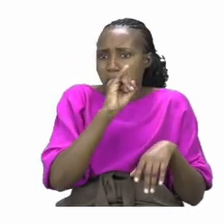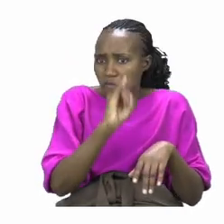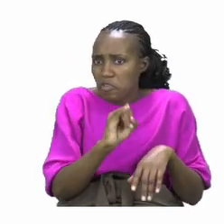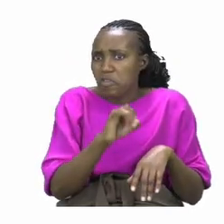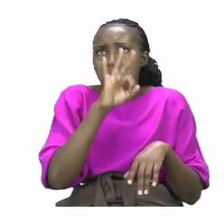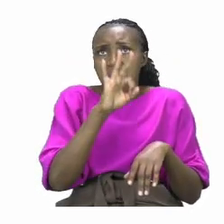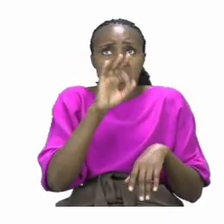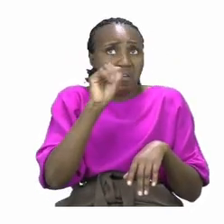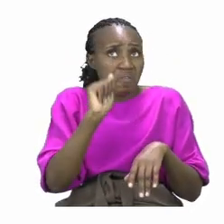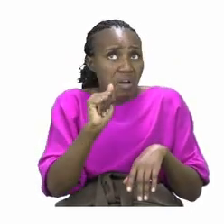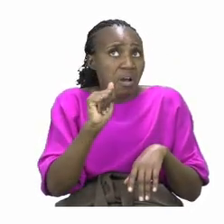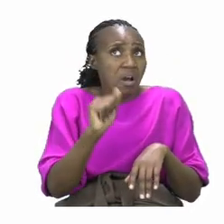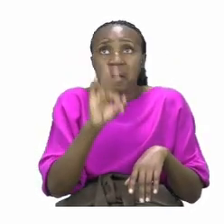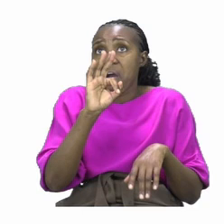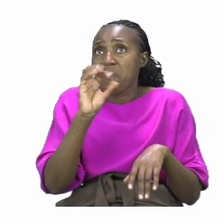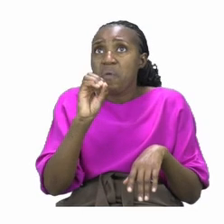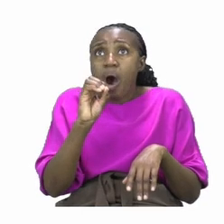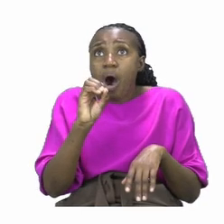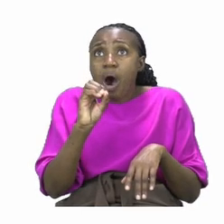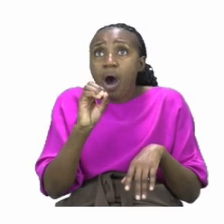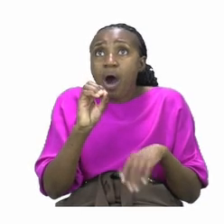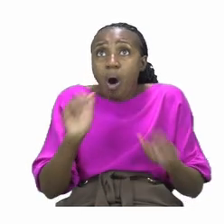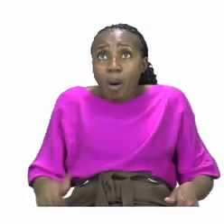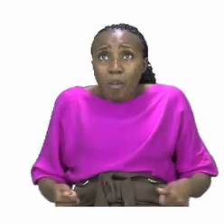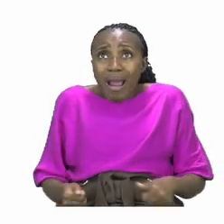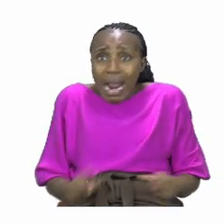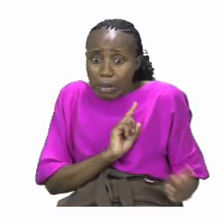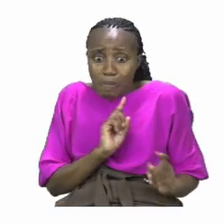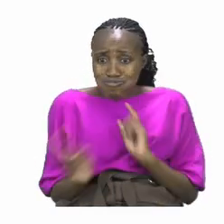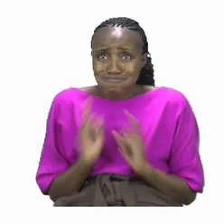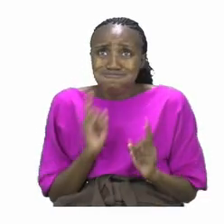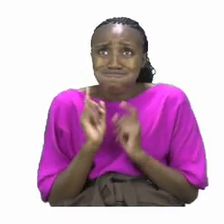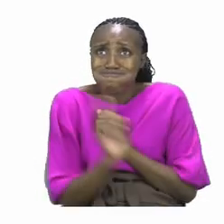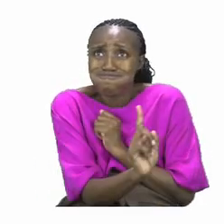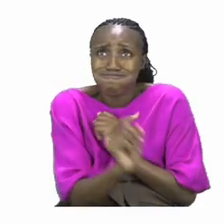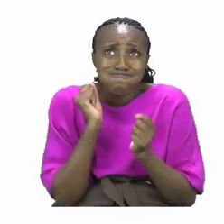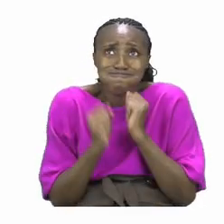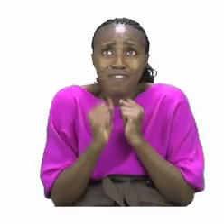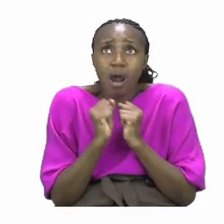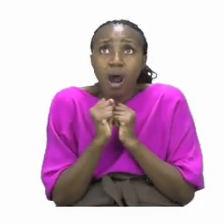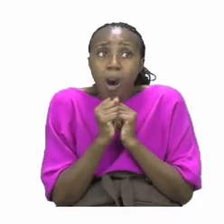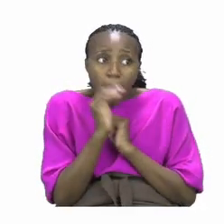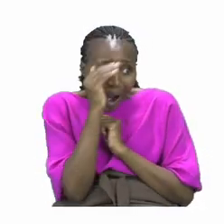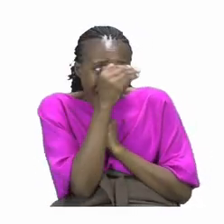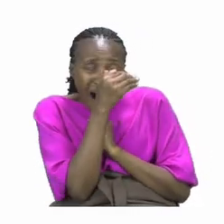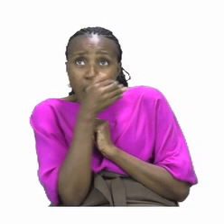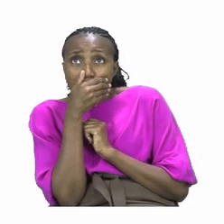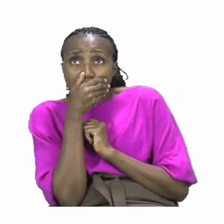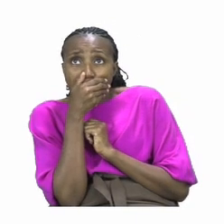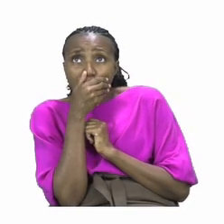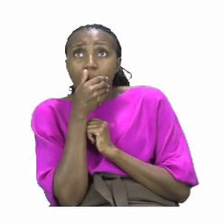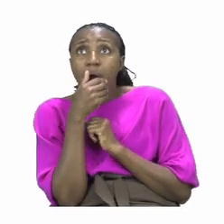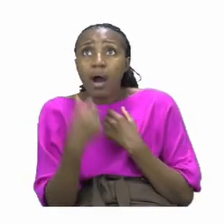fum." Jack ran into the cupboard. An enormous giant